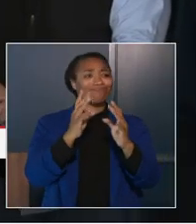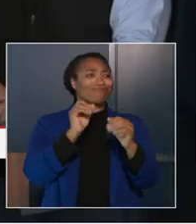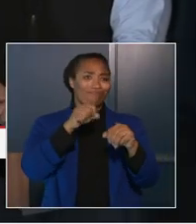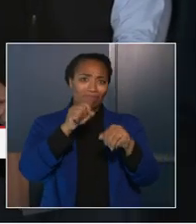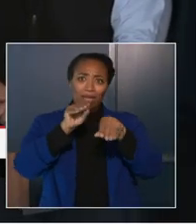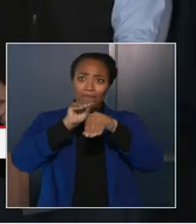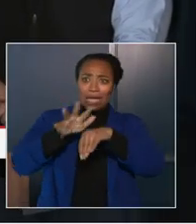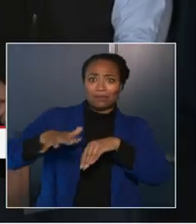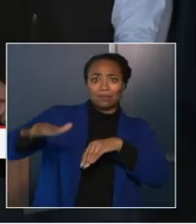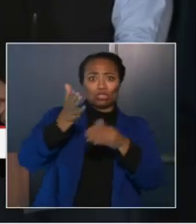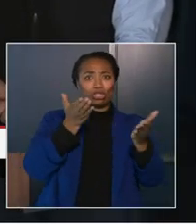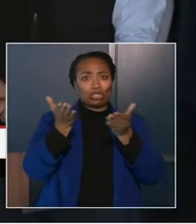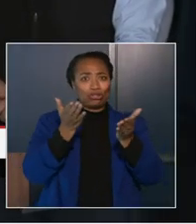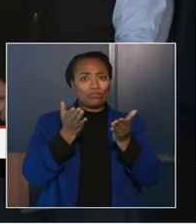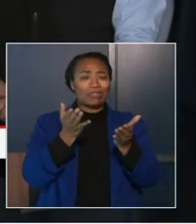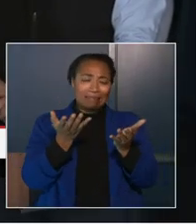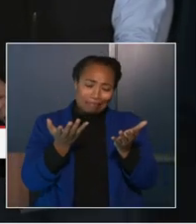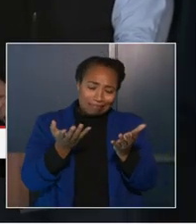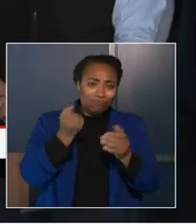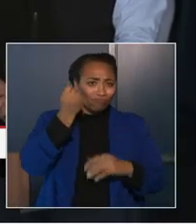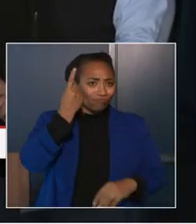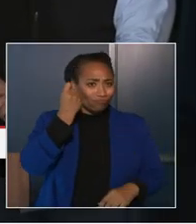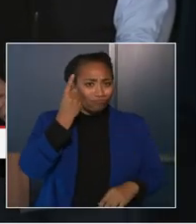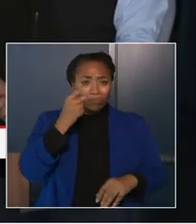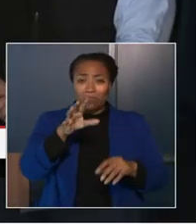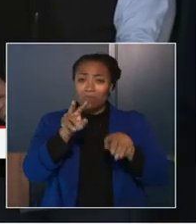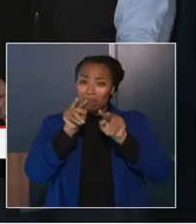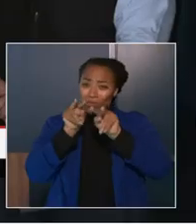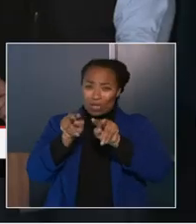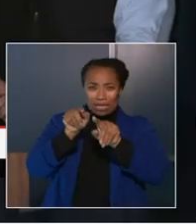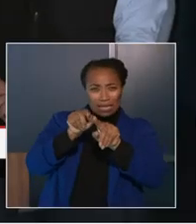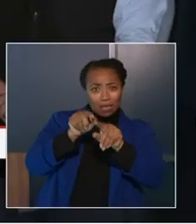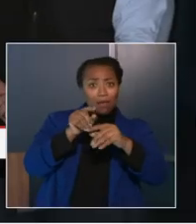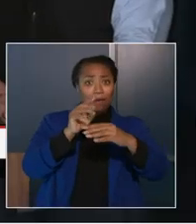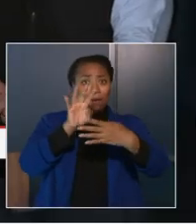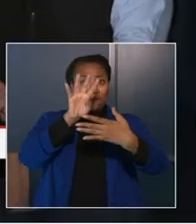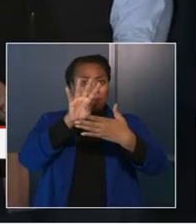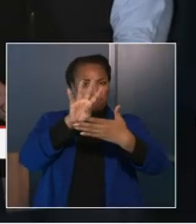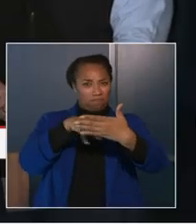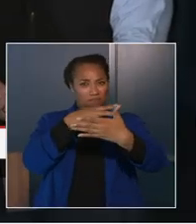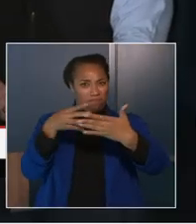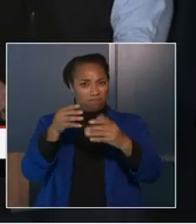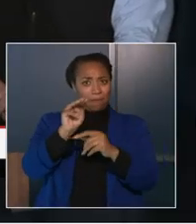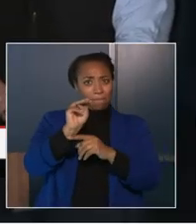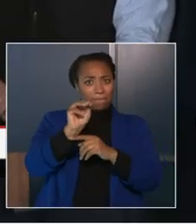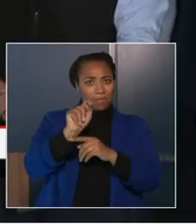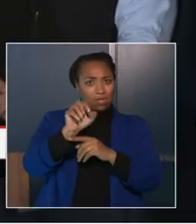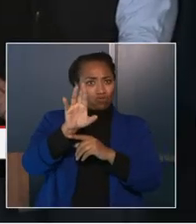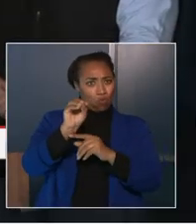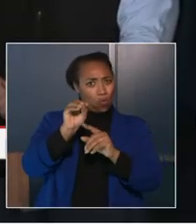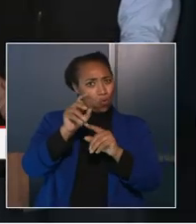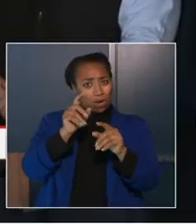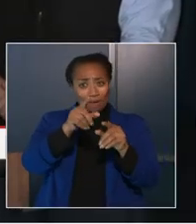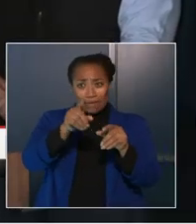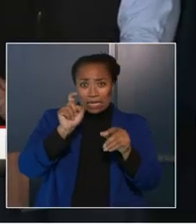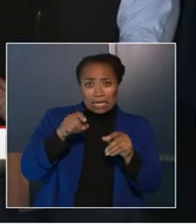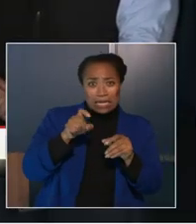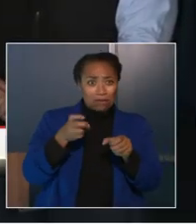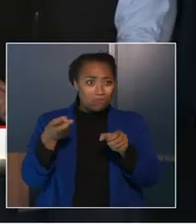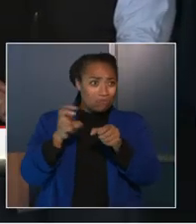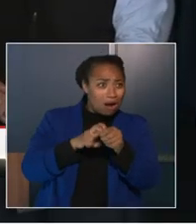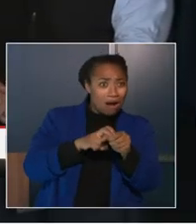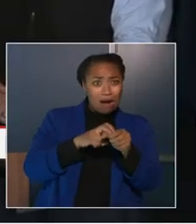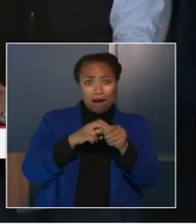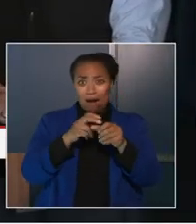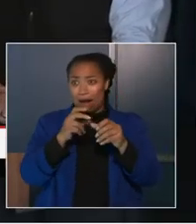as we can to a normal service, knowing that, quite frankly, we want to run the trains to keep the tracks clear and the switches clear, but I